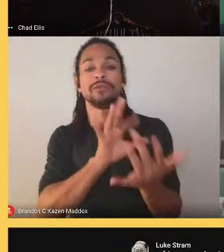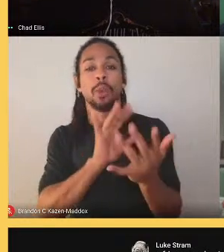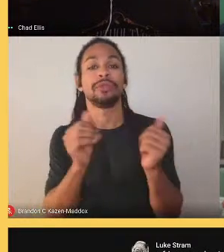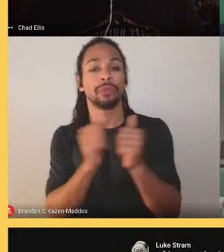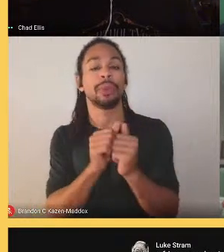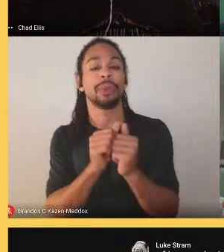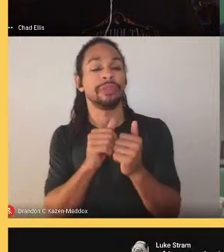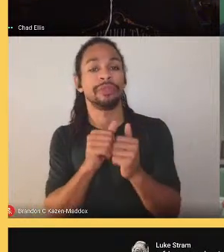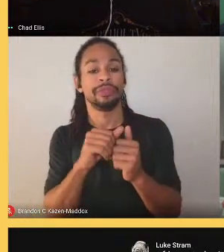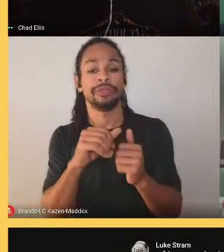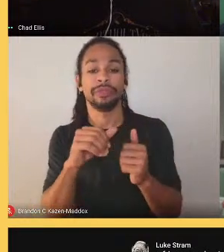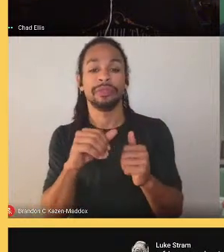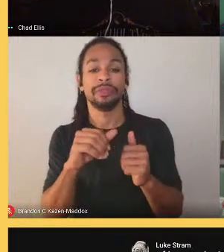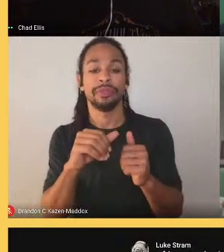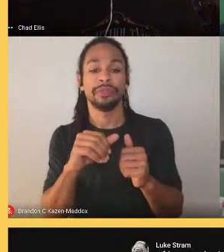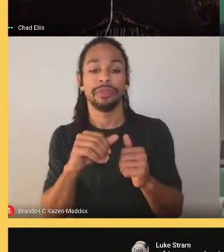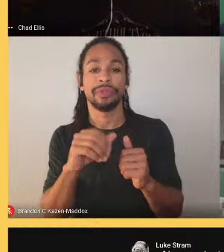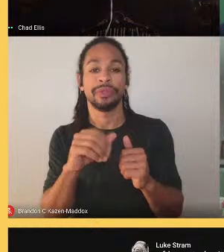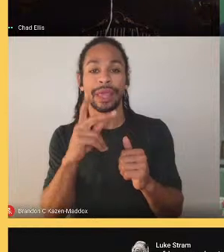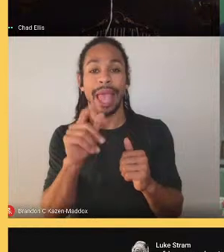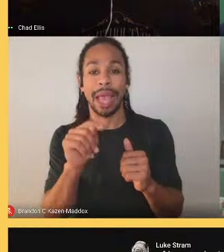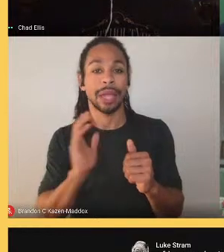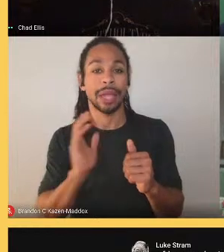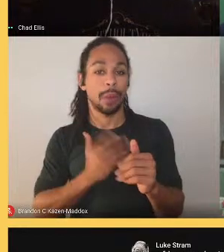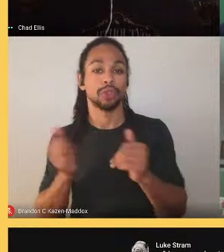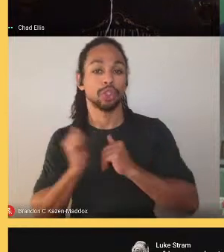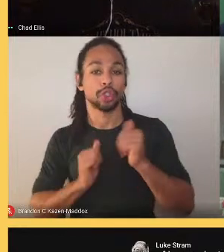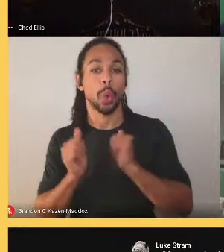our showrunner to talk about some of the aspects of editing,